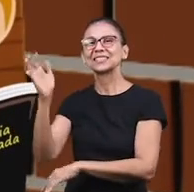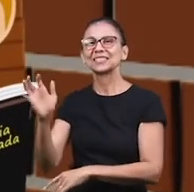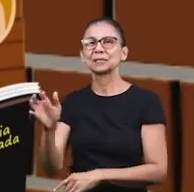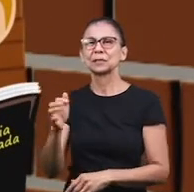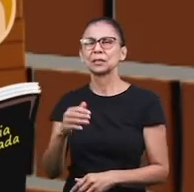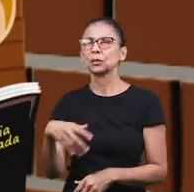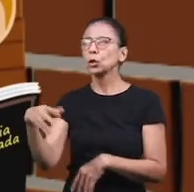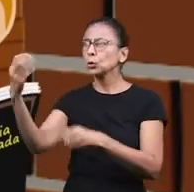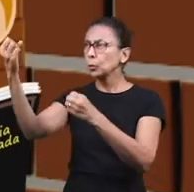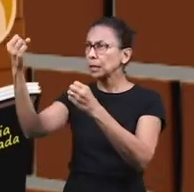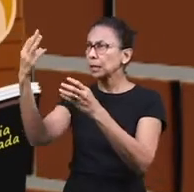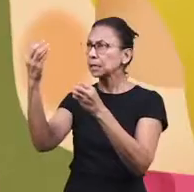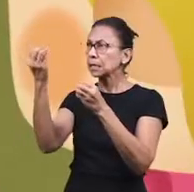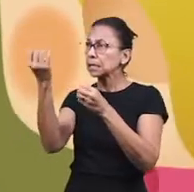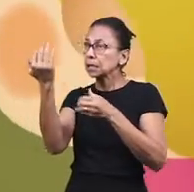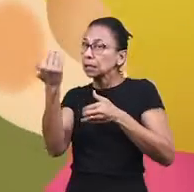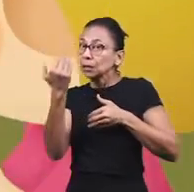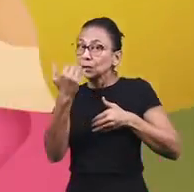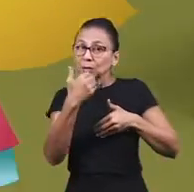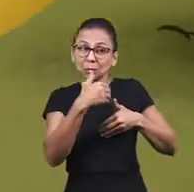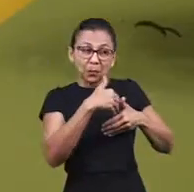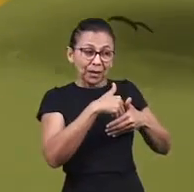to keep your word,